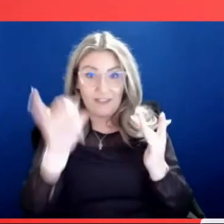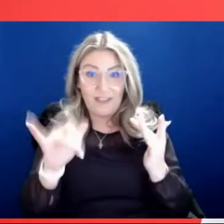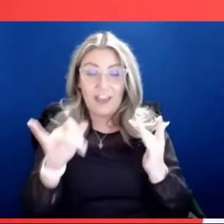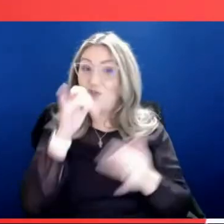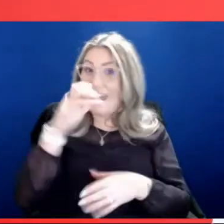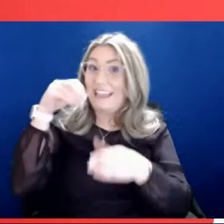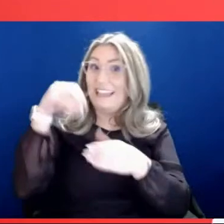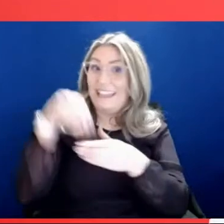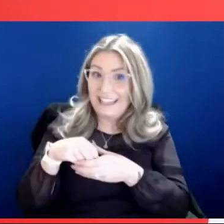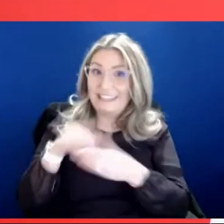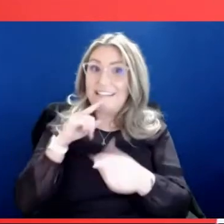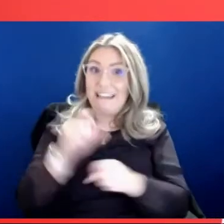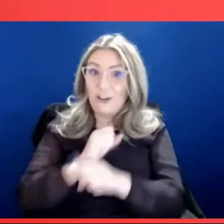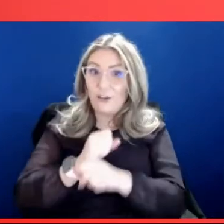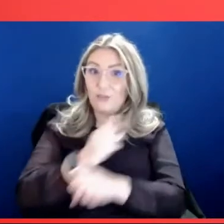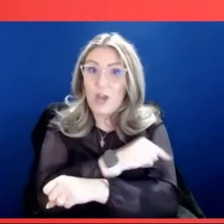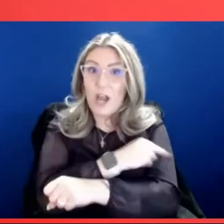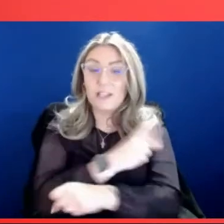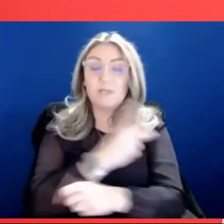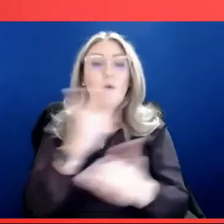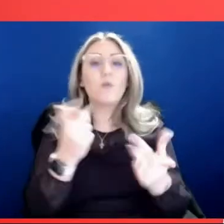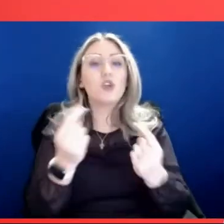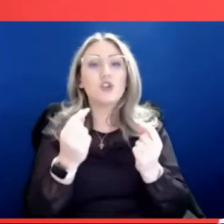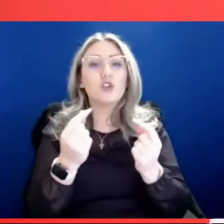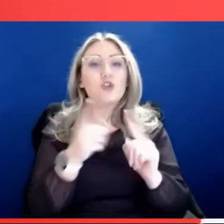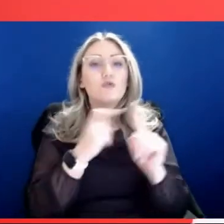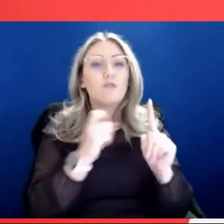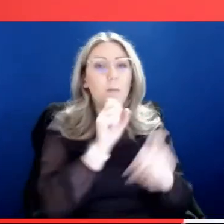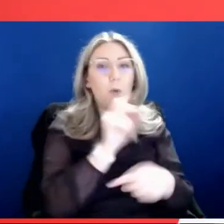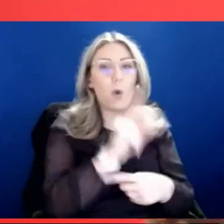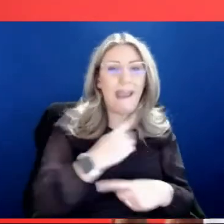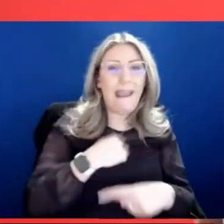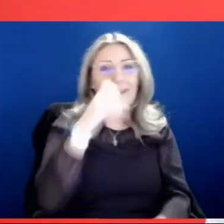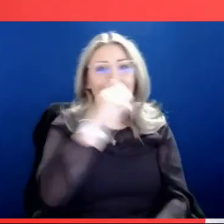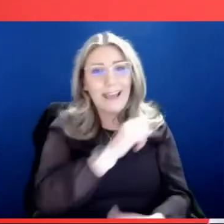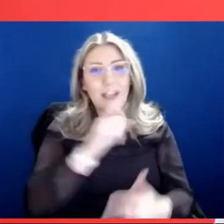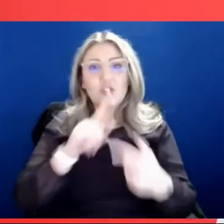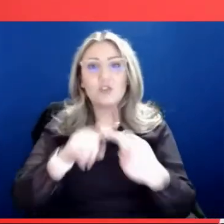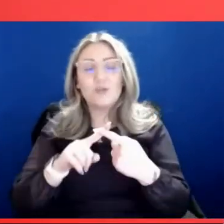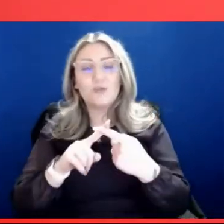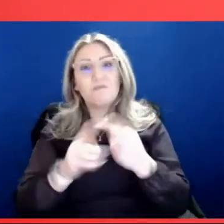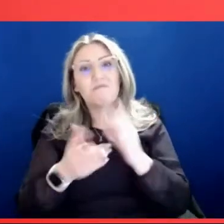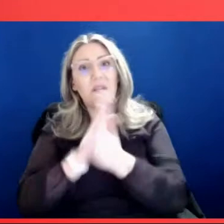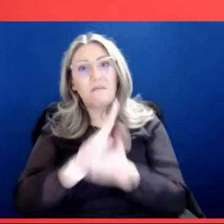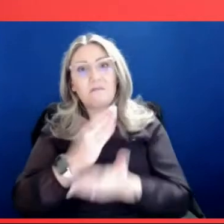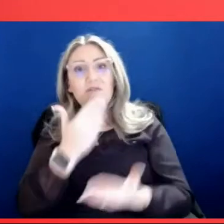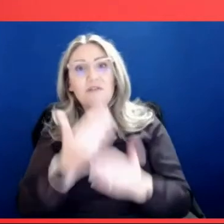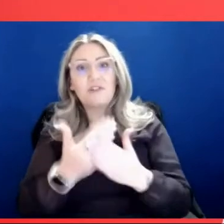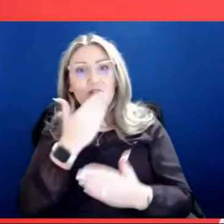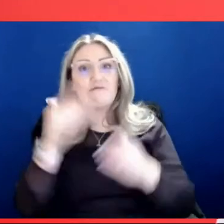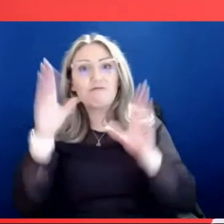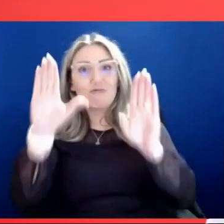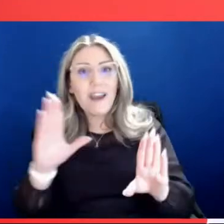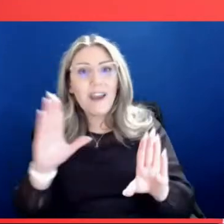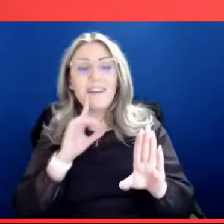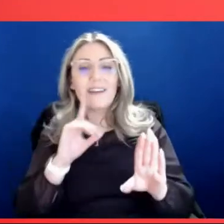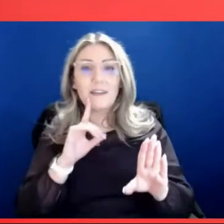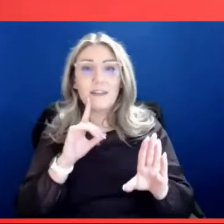So what do we have to do to get you from okay, I guess, to good or great? And frequently there's an answer to that.